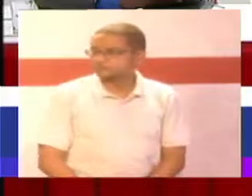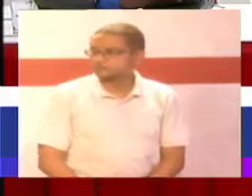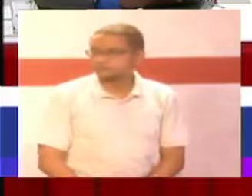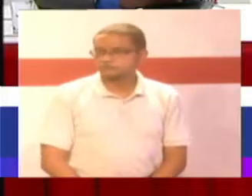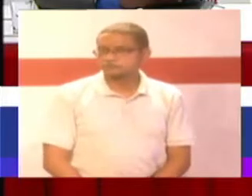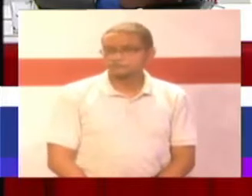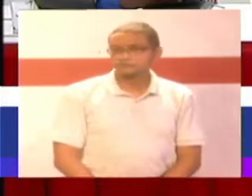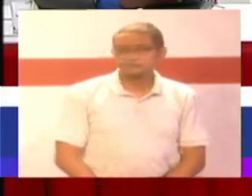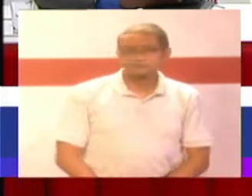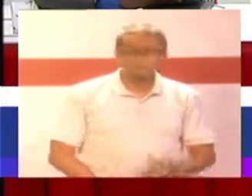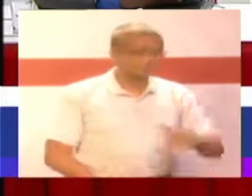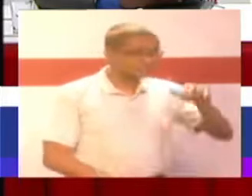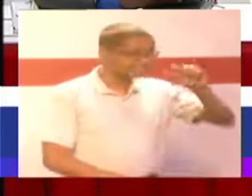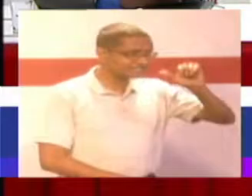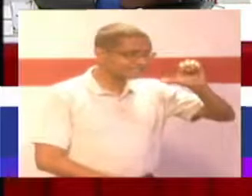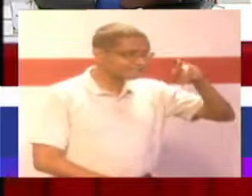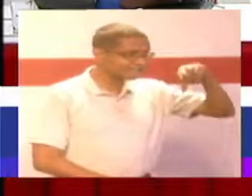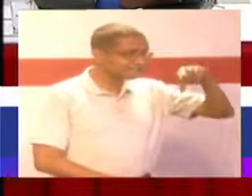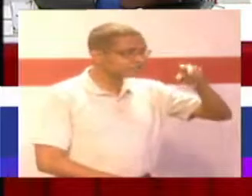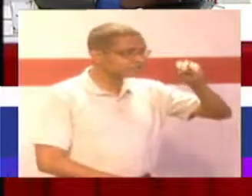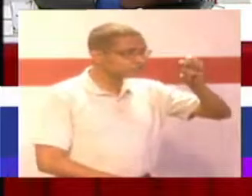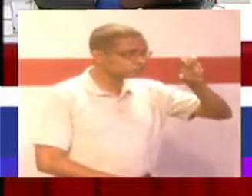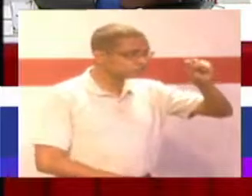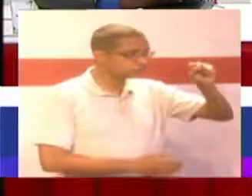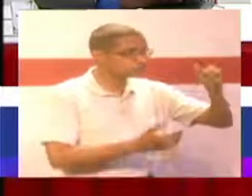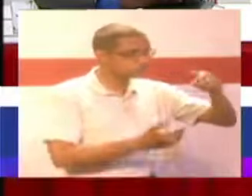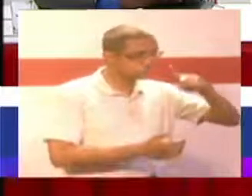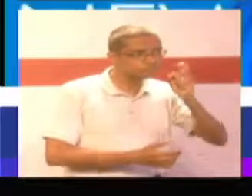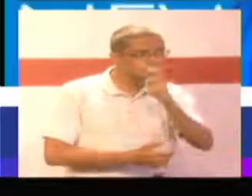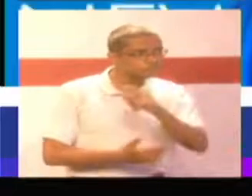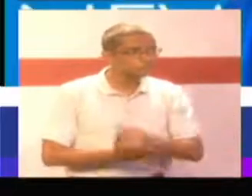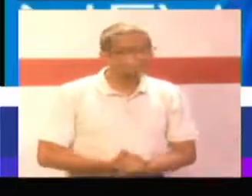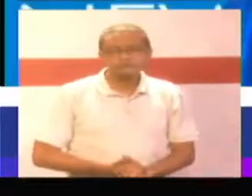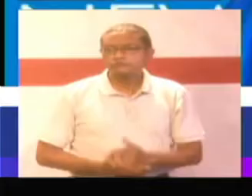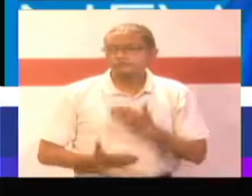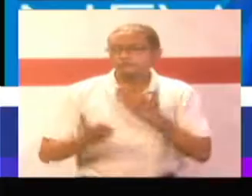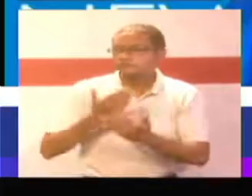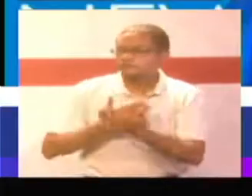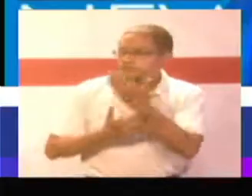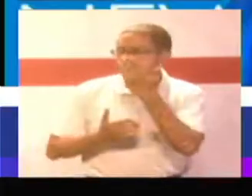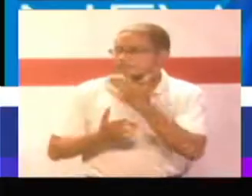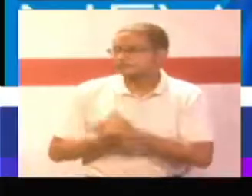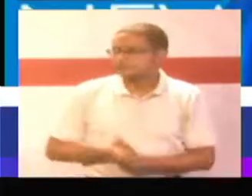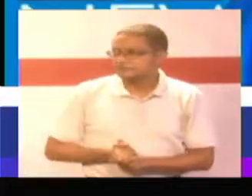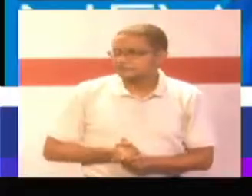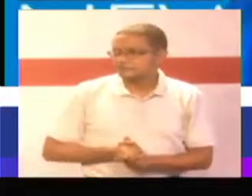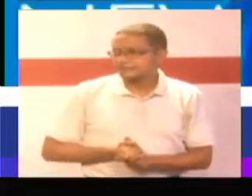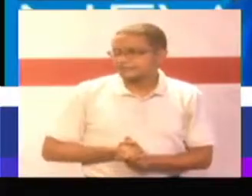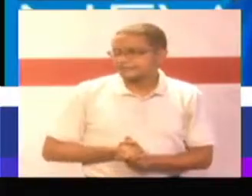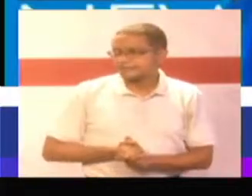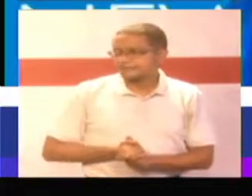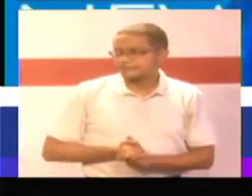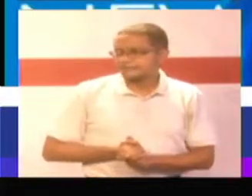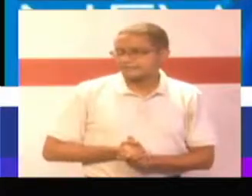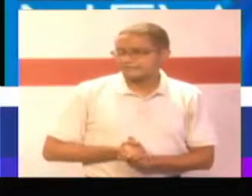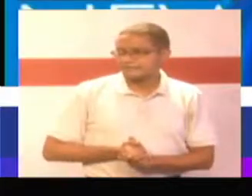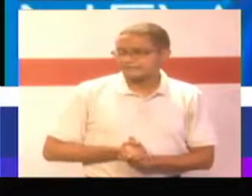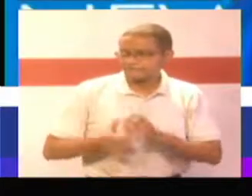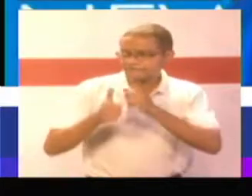we are ready for your questions. Good morning. Good morning. Priya Bihari, azpnews.com. My first